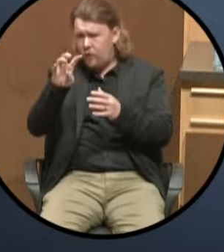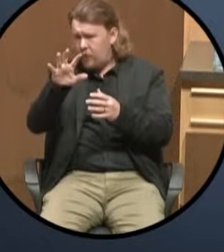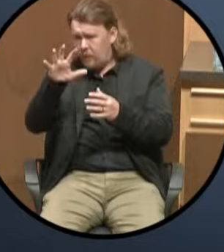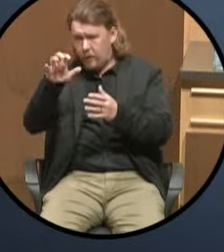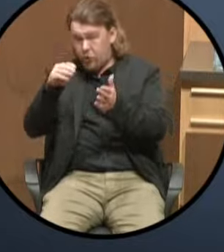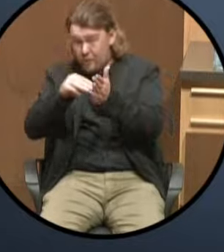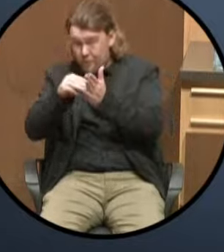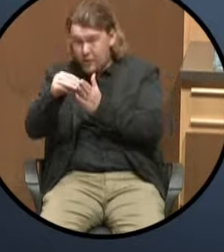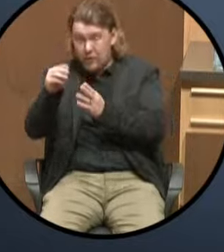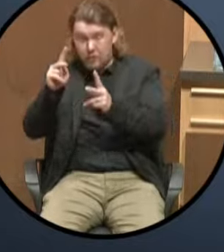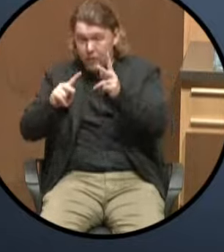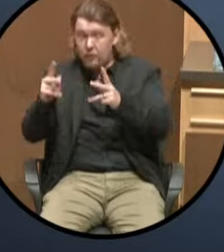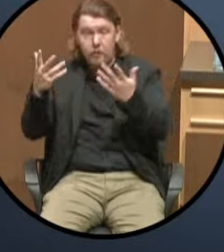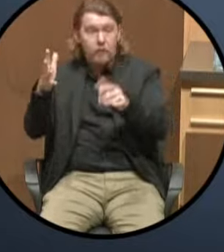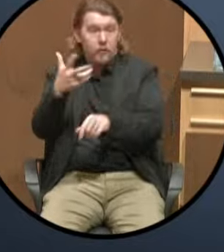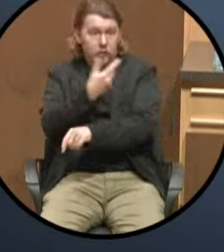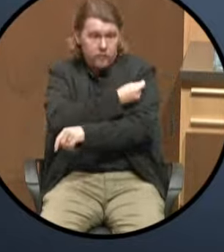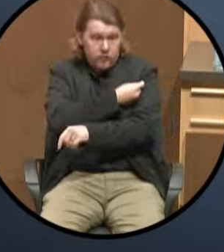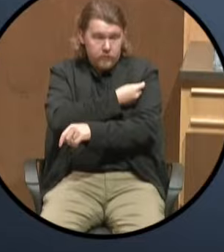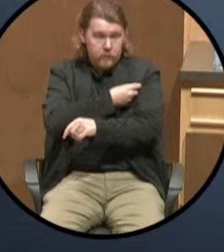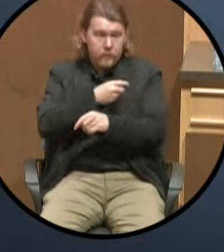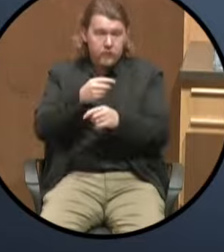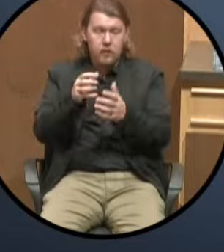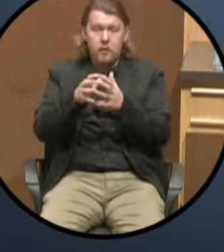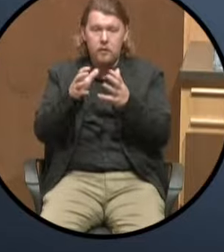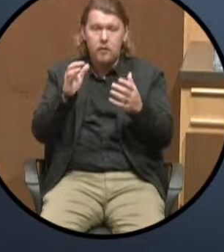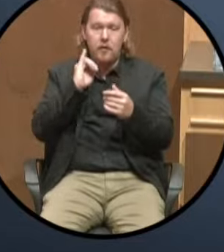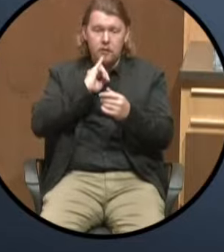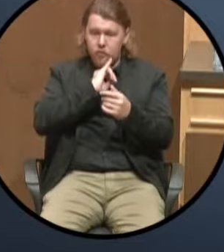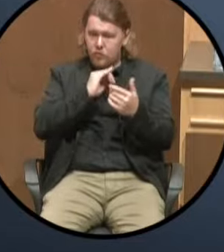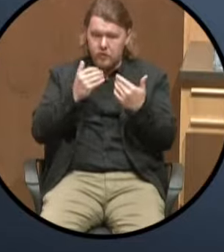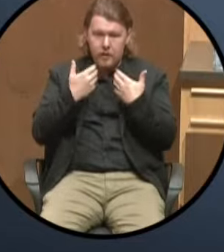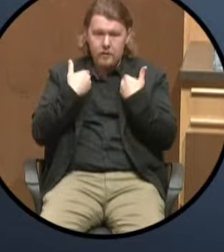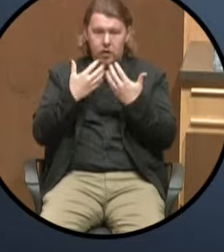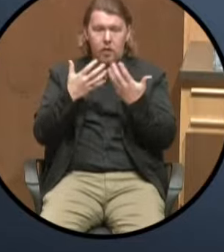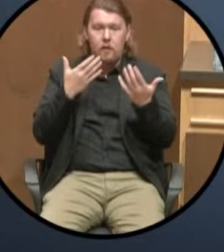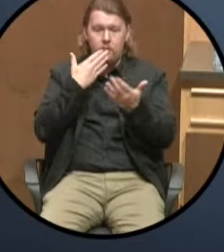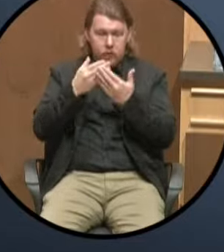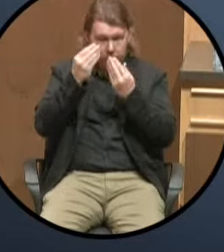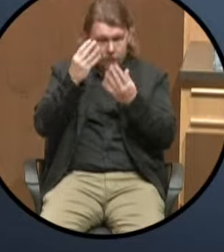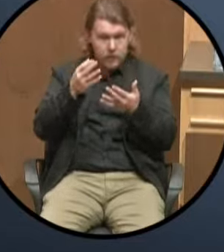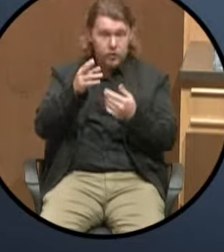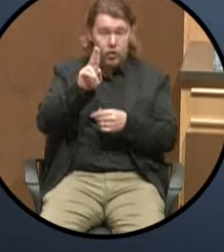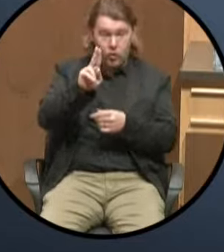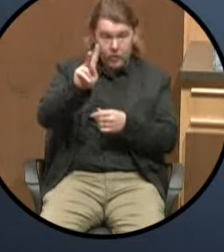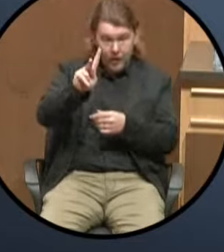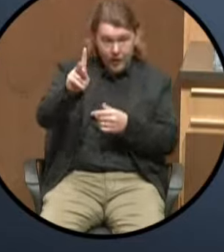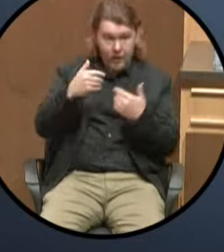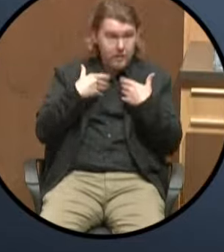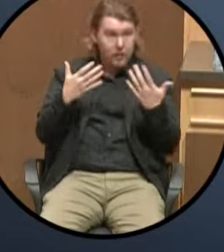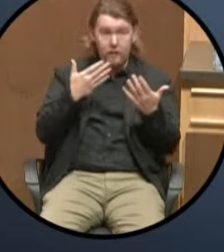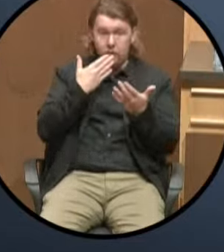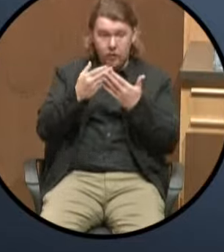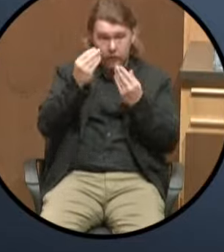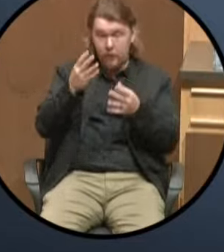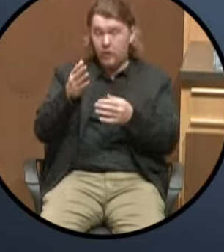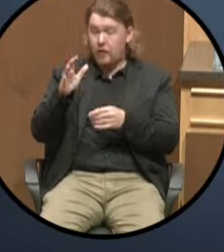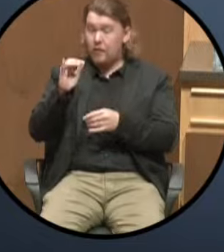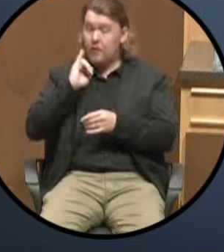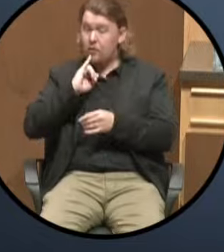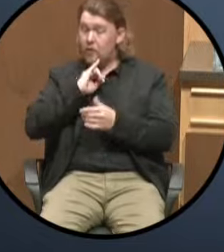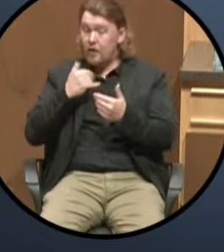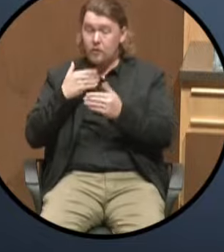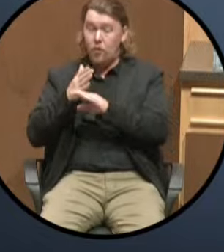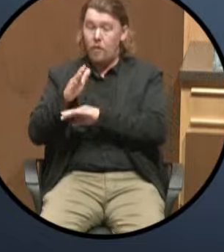planet. Israel's putting out really good information. The United Kingdom's putting out really good information. Israel's got over 50%